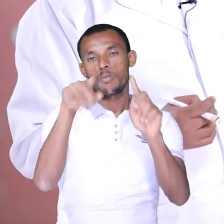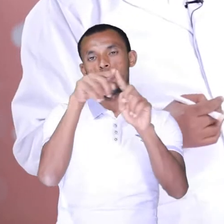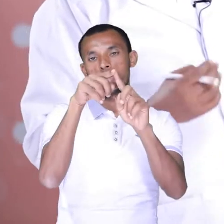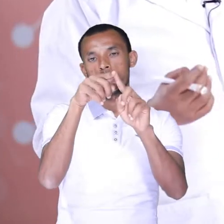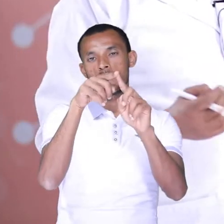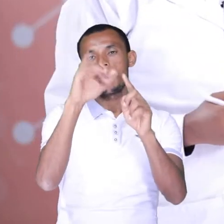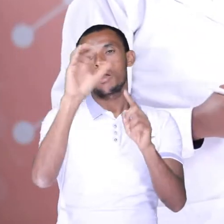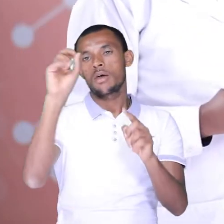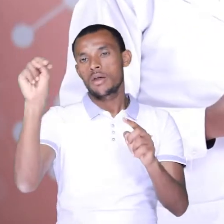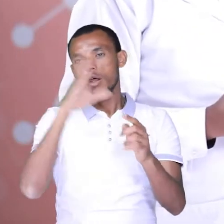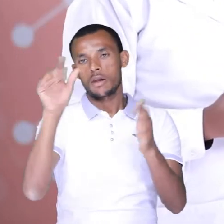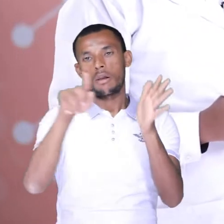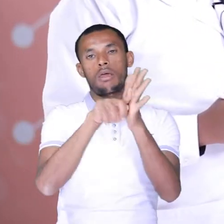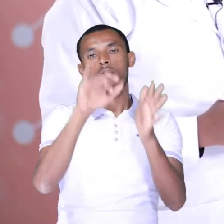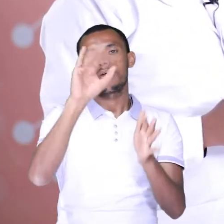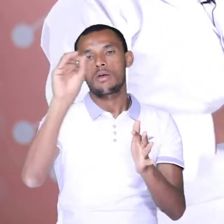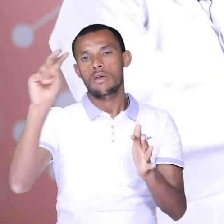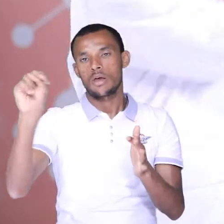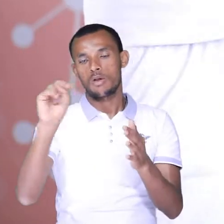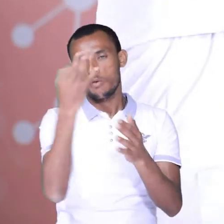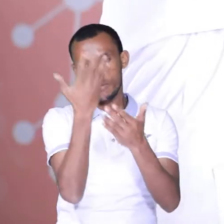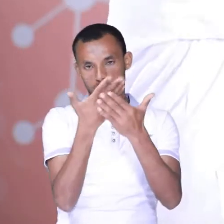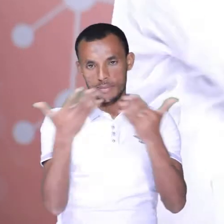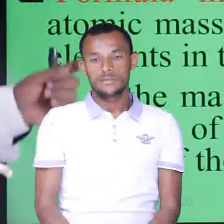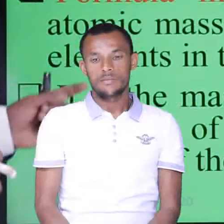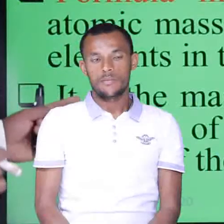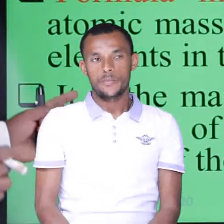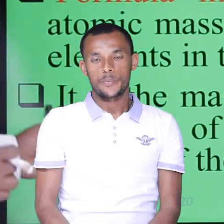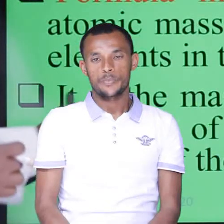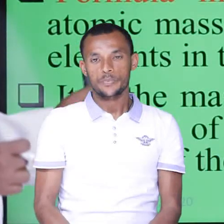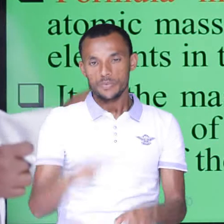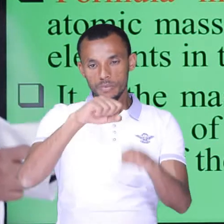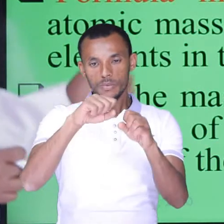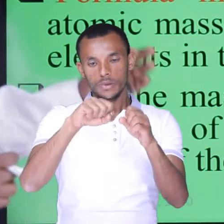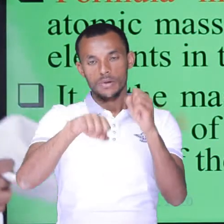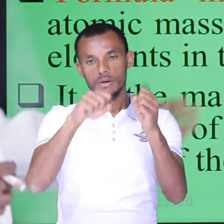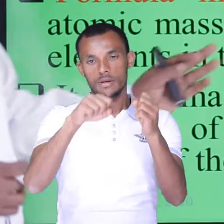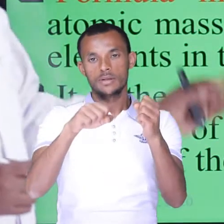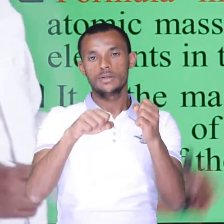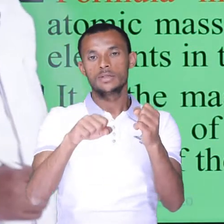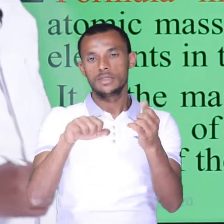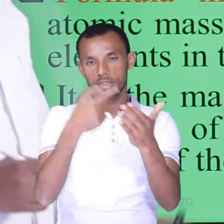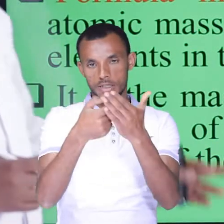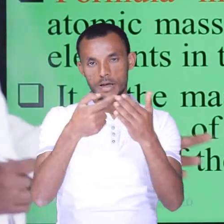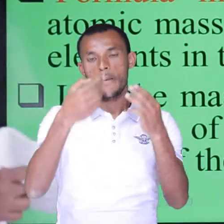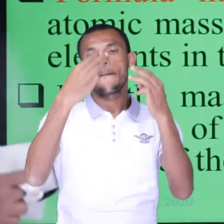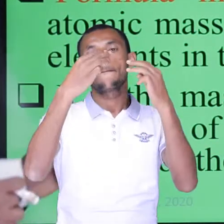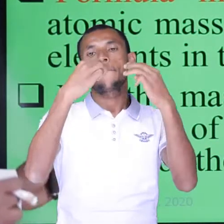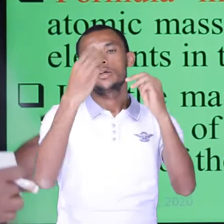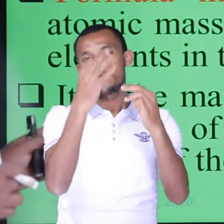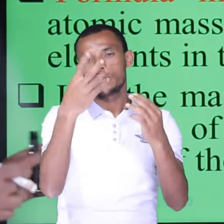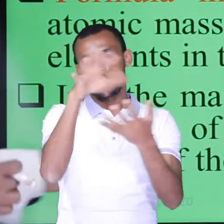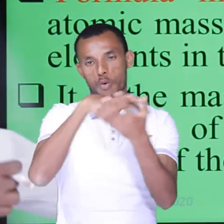ions and negative ions of elements. So it is the mass of the compound